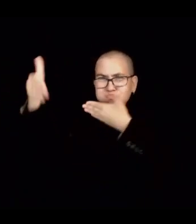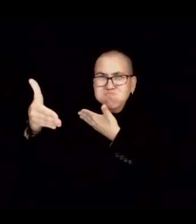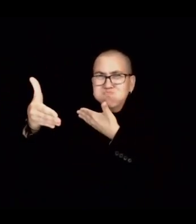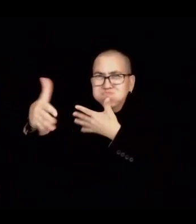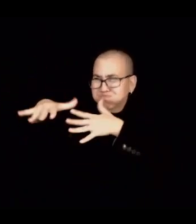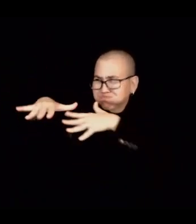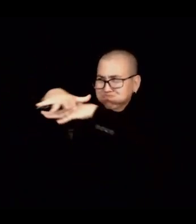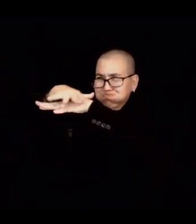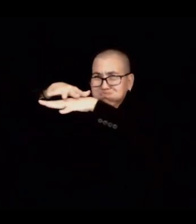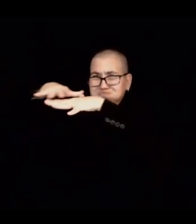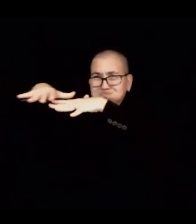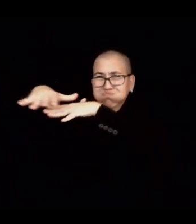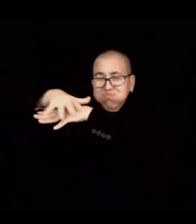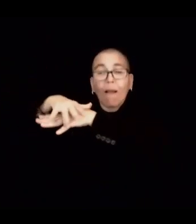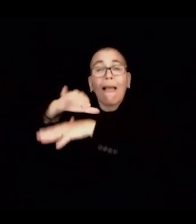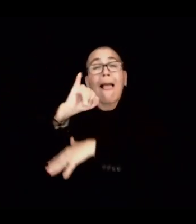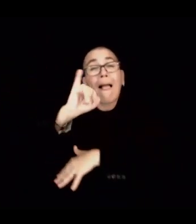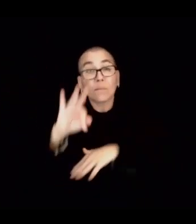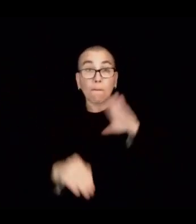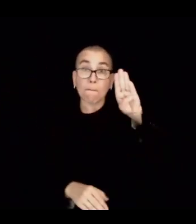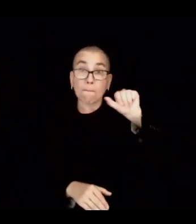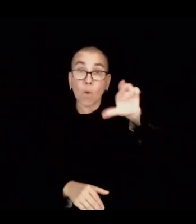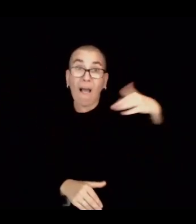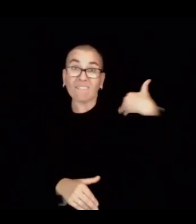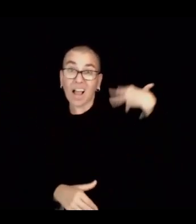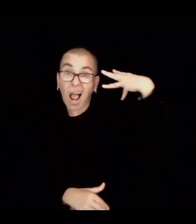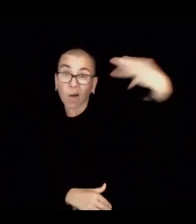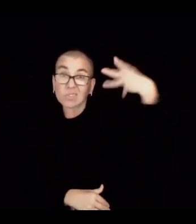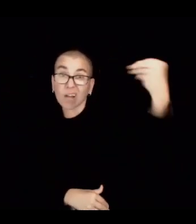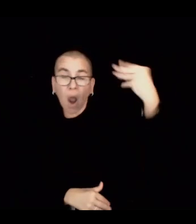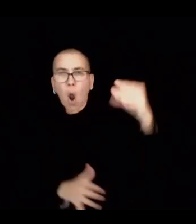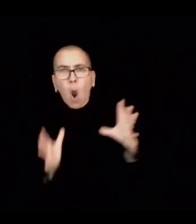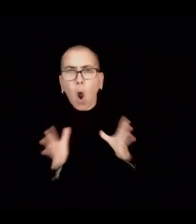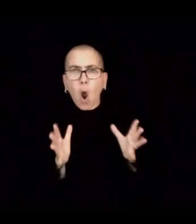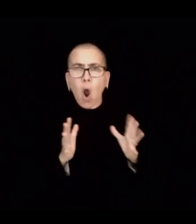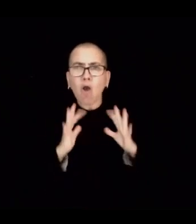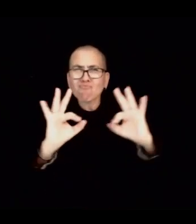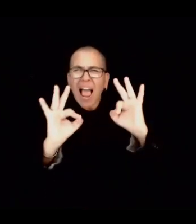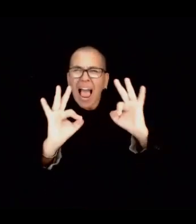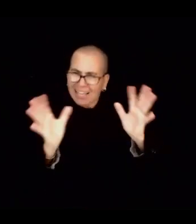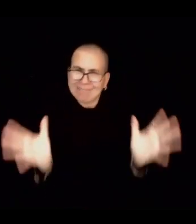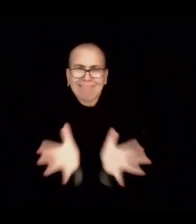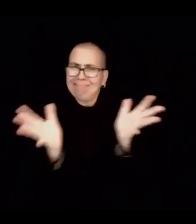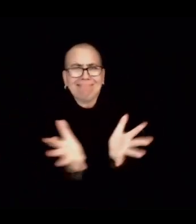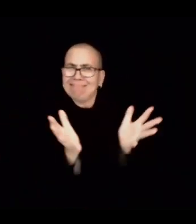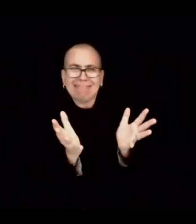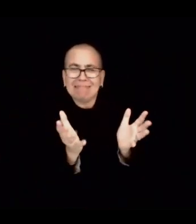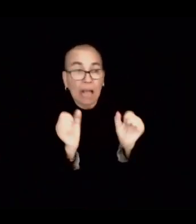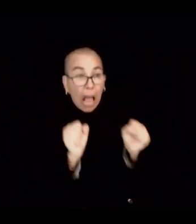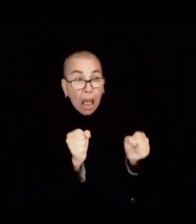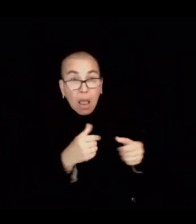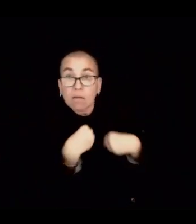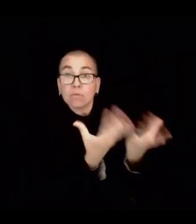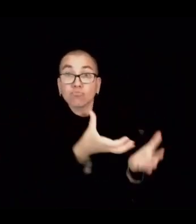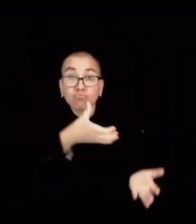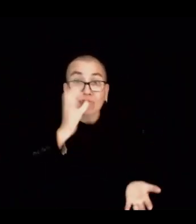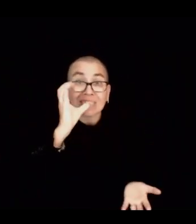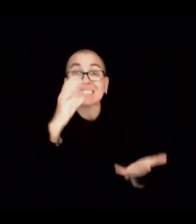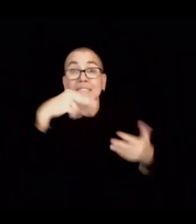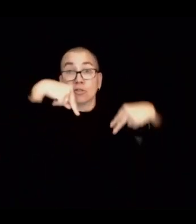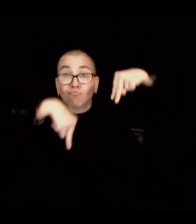better location just because of airflow and the ability to really dilute the virus. So that's an